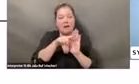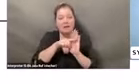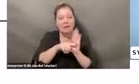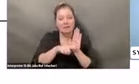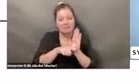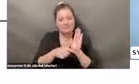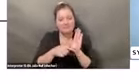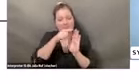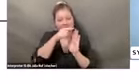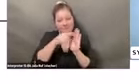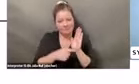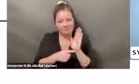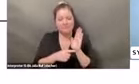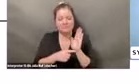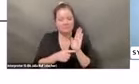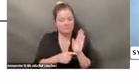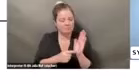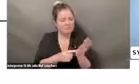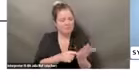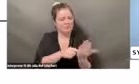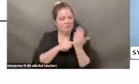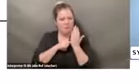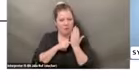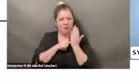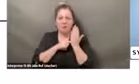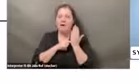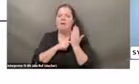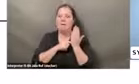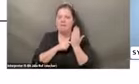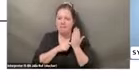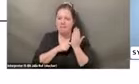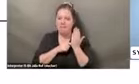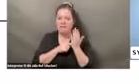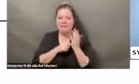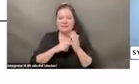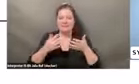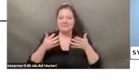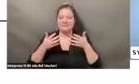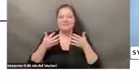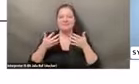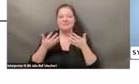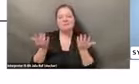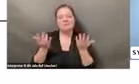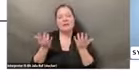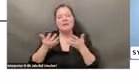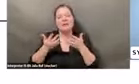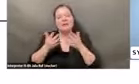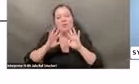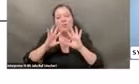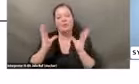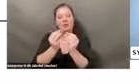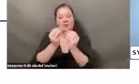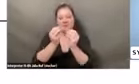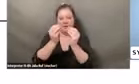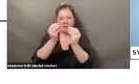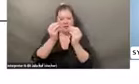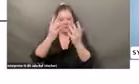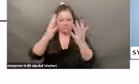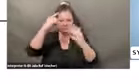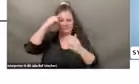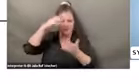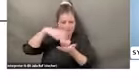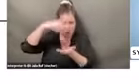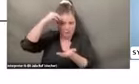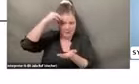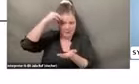a guidance on how to apply the universal design for learning, which is the model we have